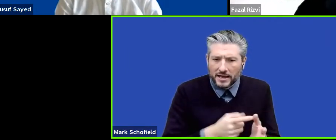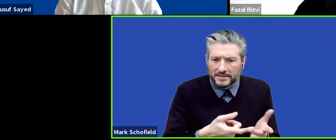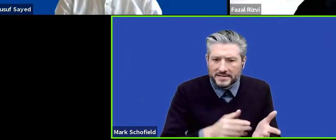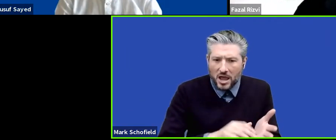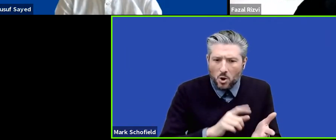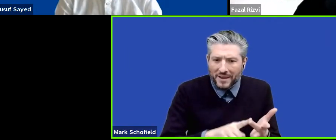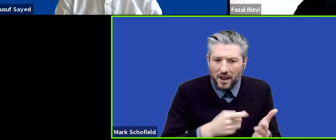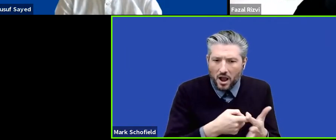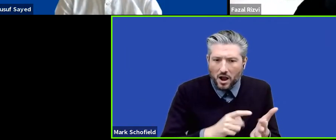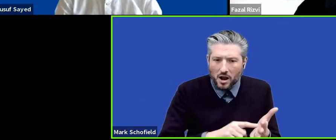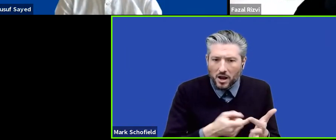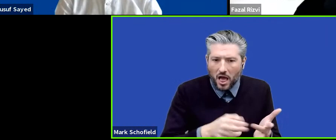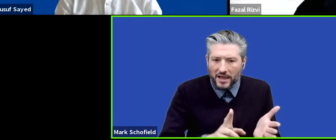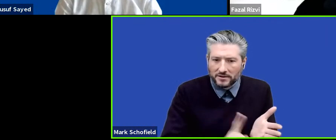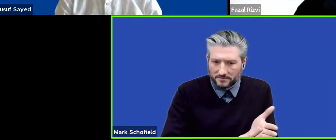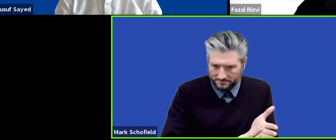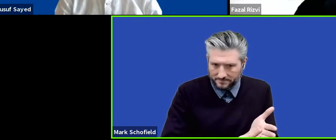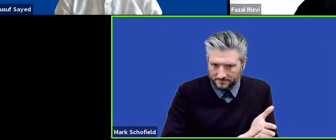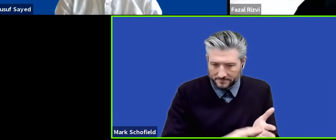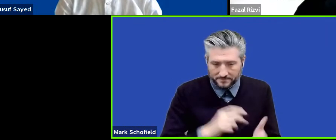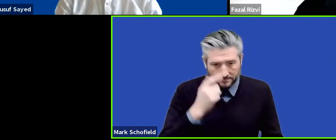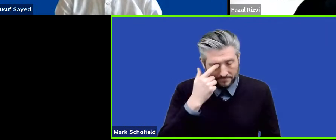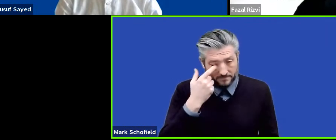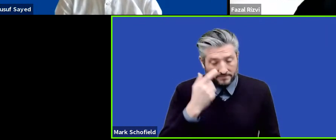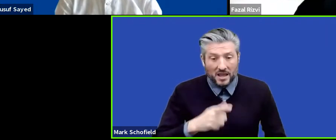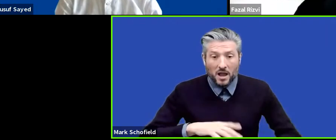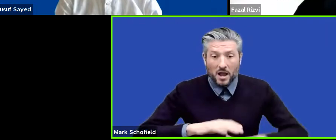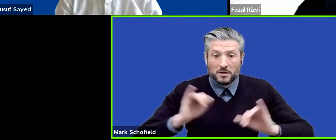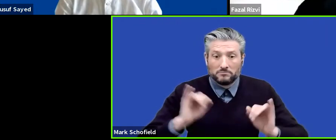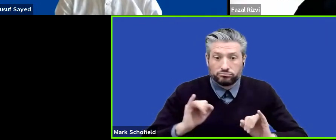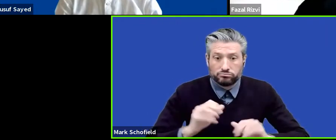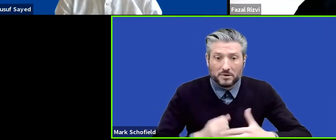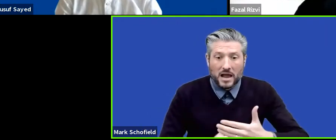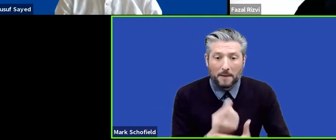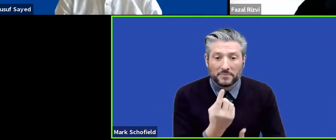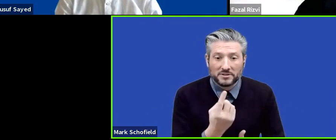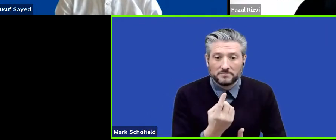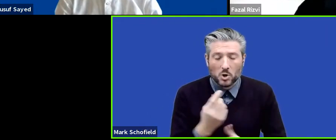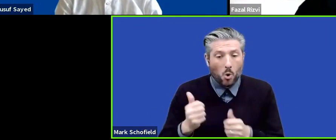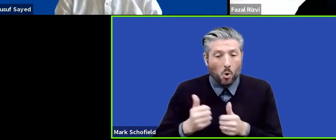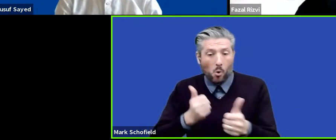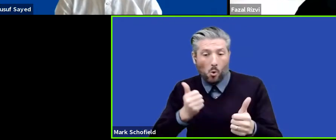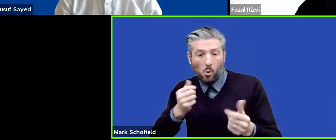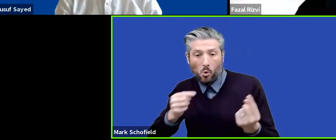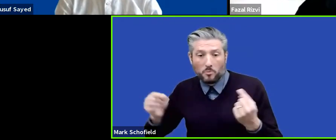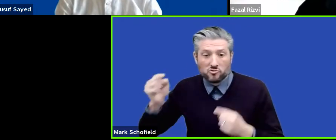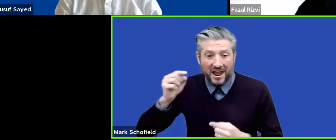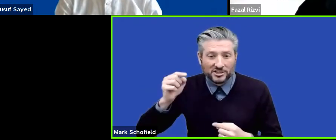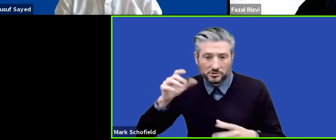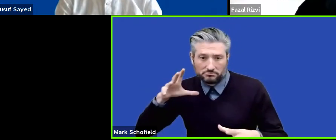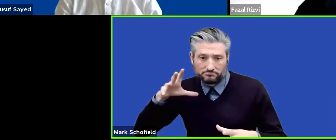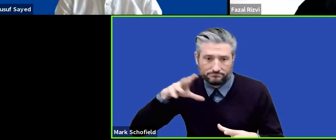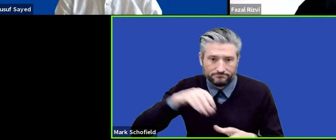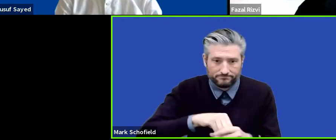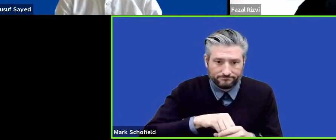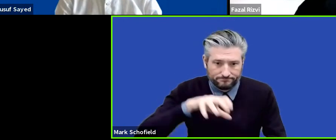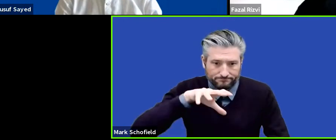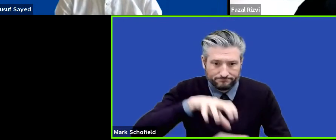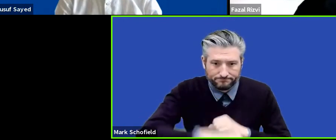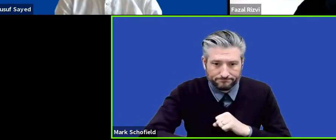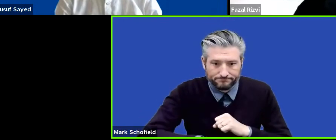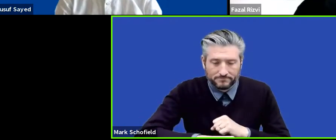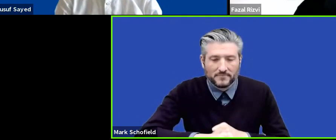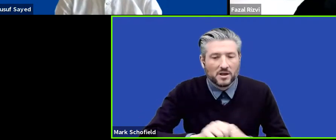the opportunity, take the crisis, and manipulate it so that they are likely to be benefit from